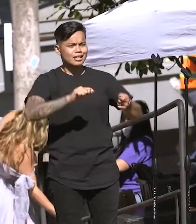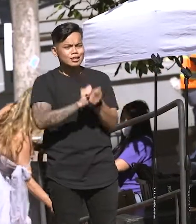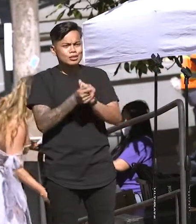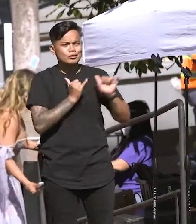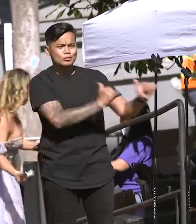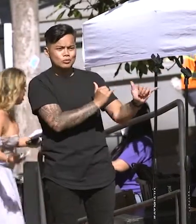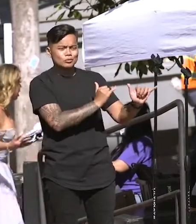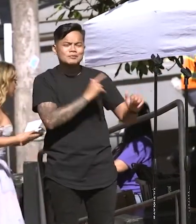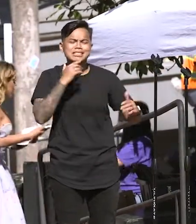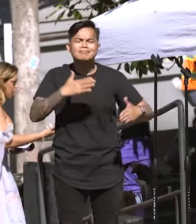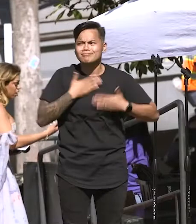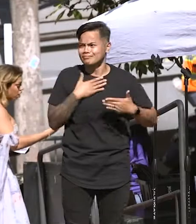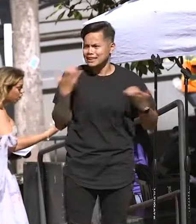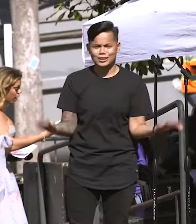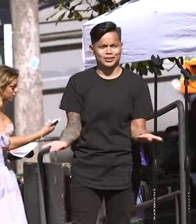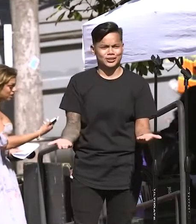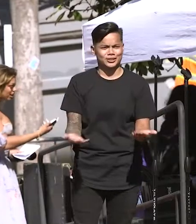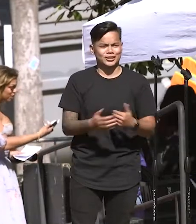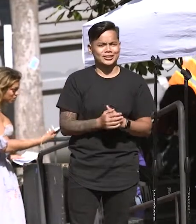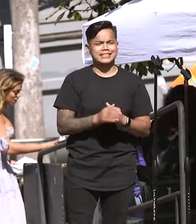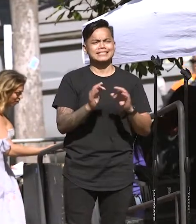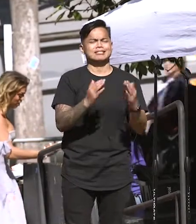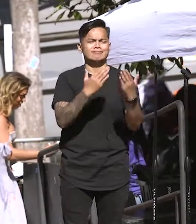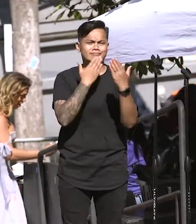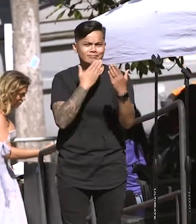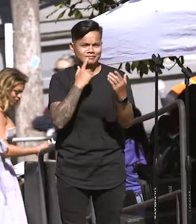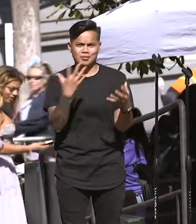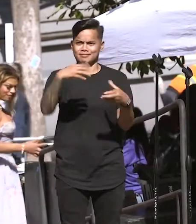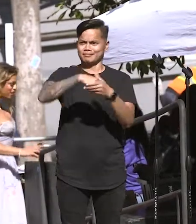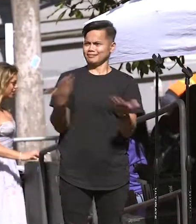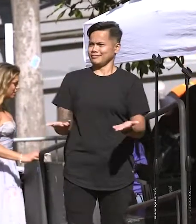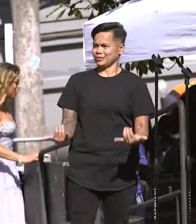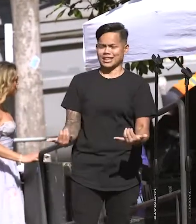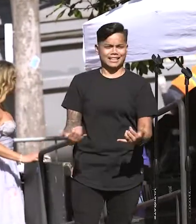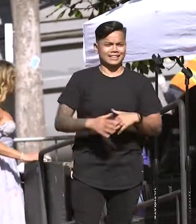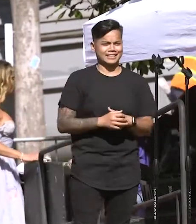So thank you so much for being here. All right, so next up on the stage,